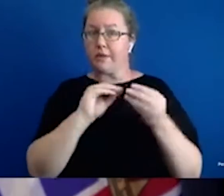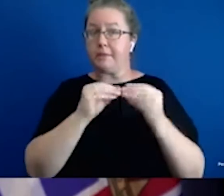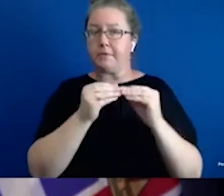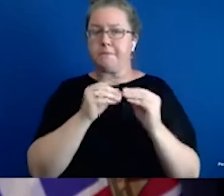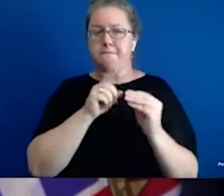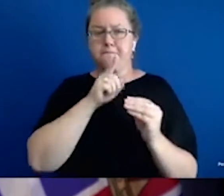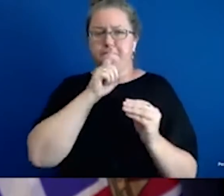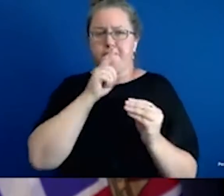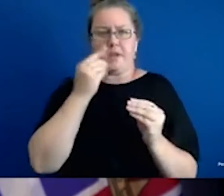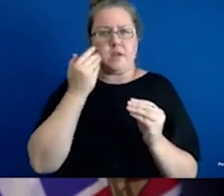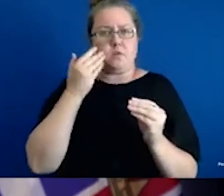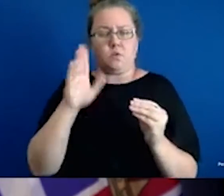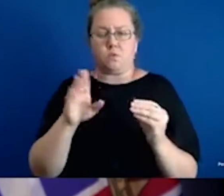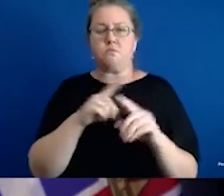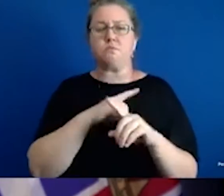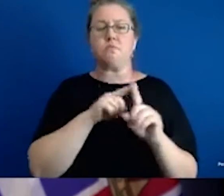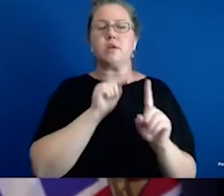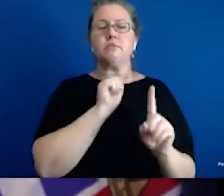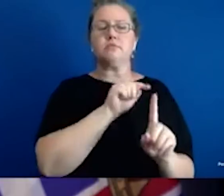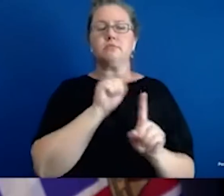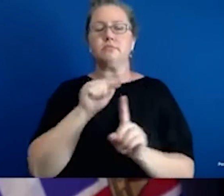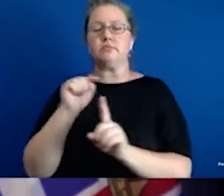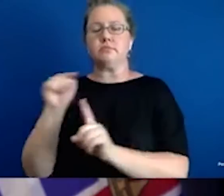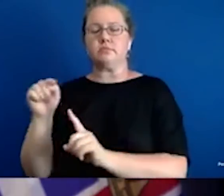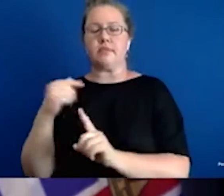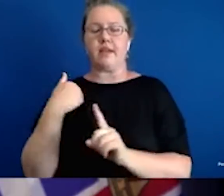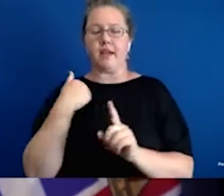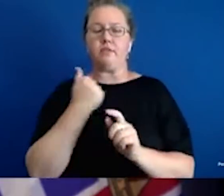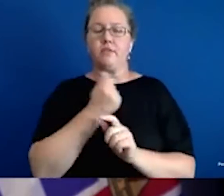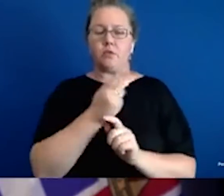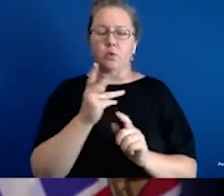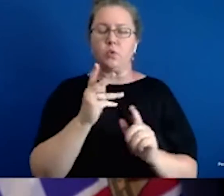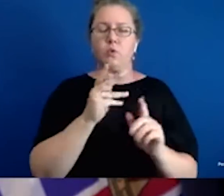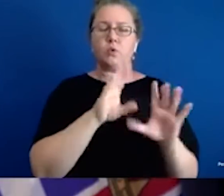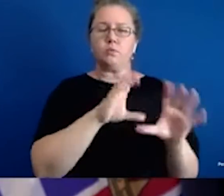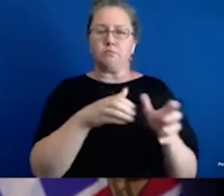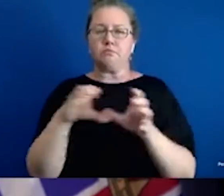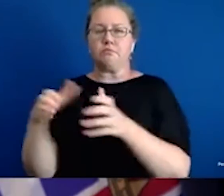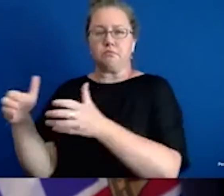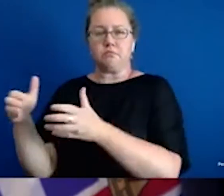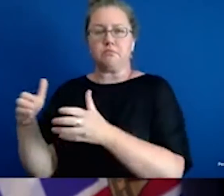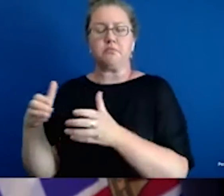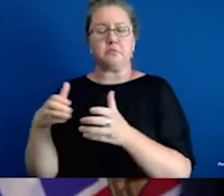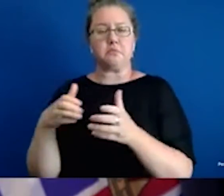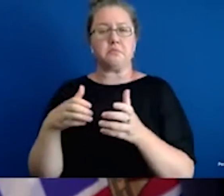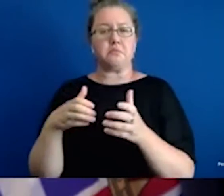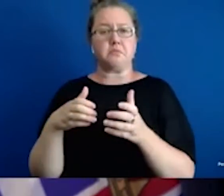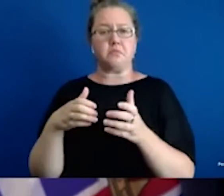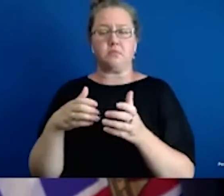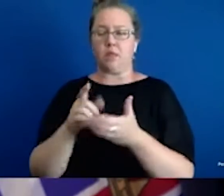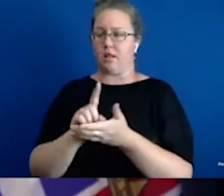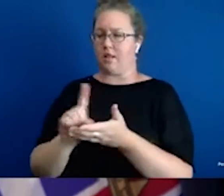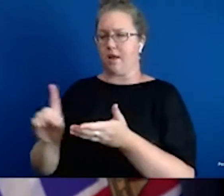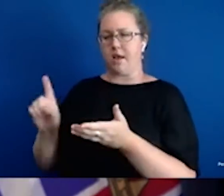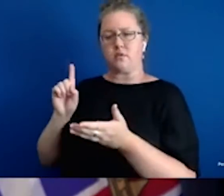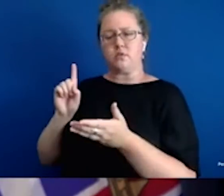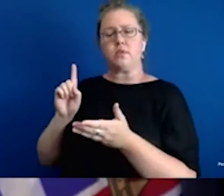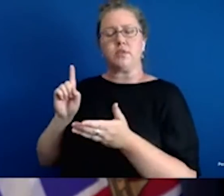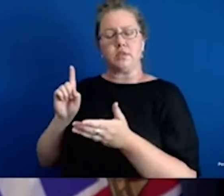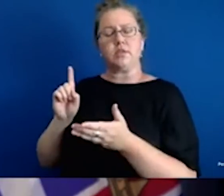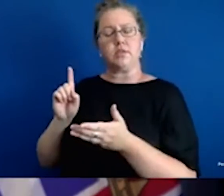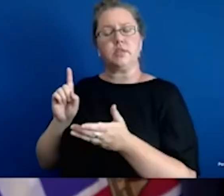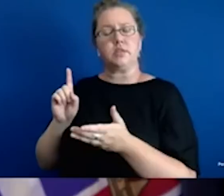research that's being ongoing, but I know there are a couple of projects that are working at that, and we funded them. There